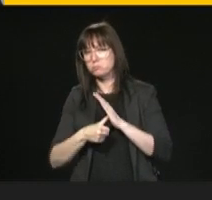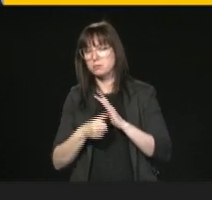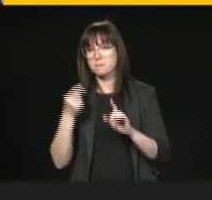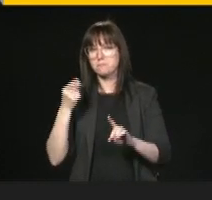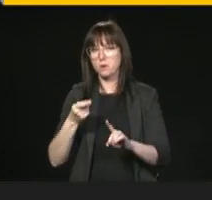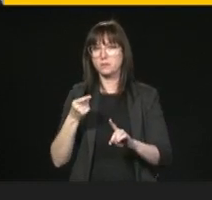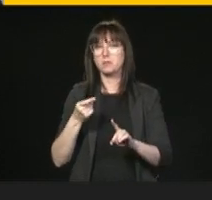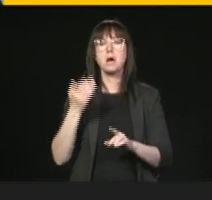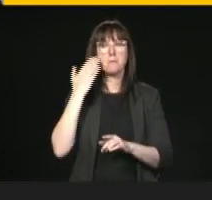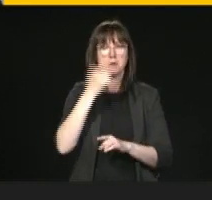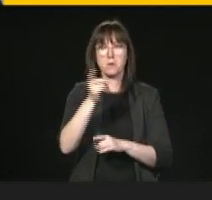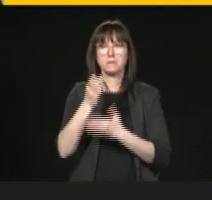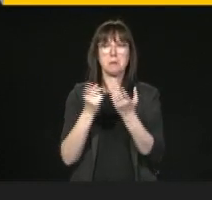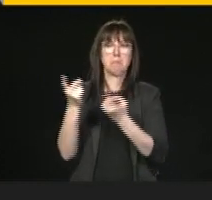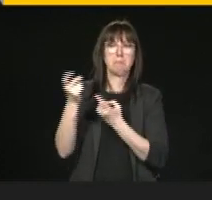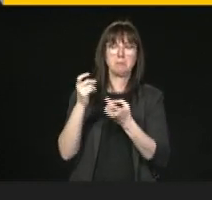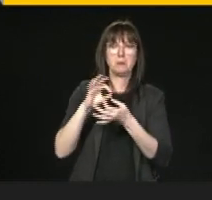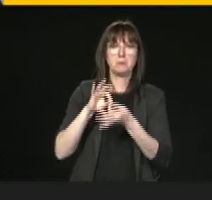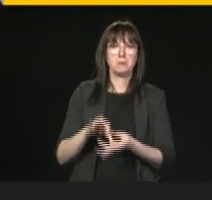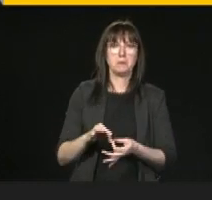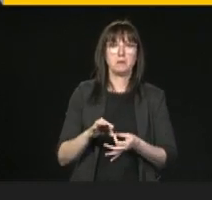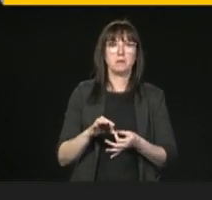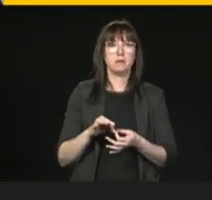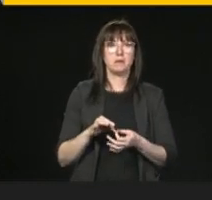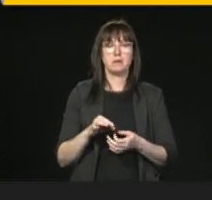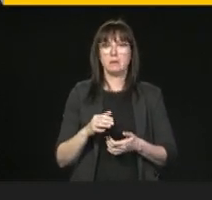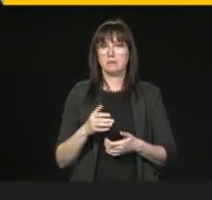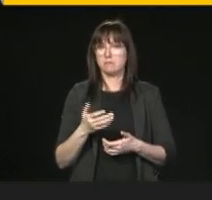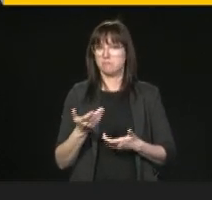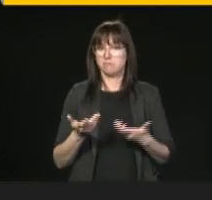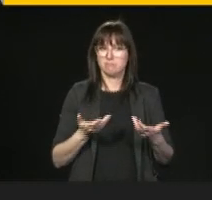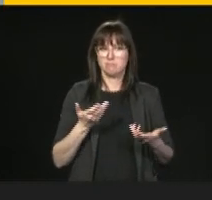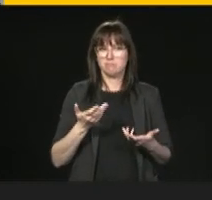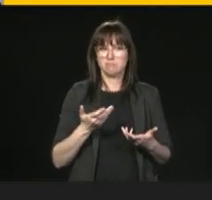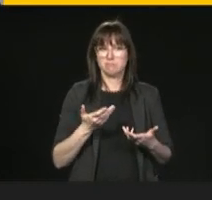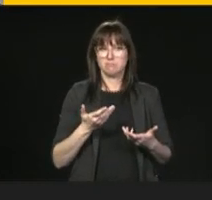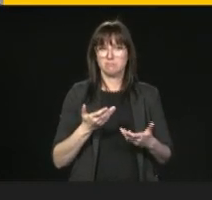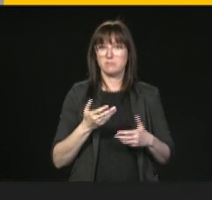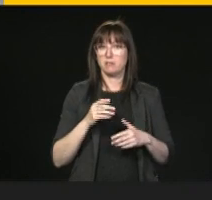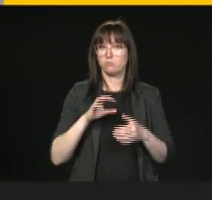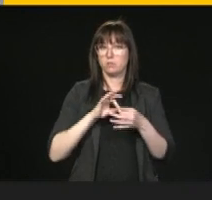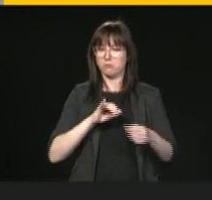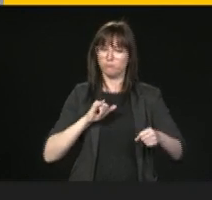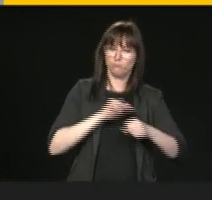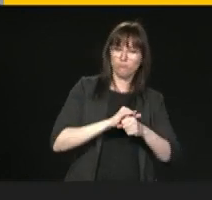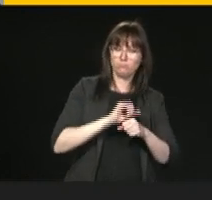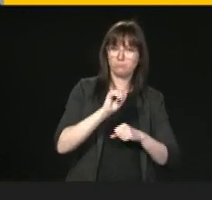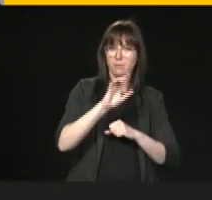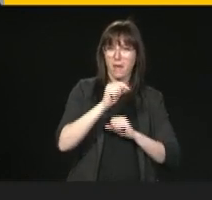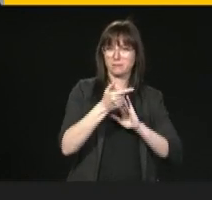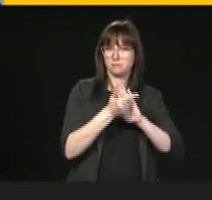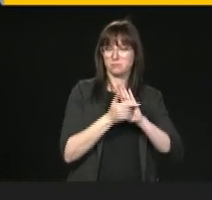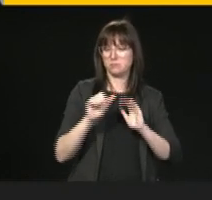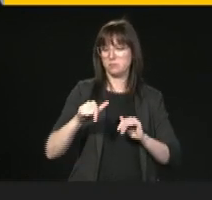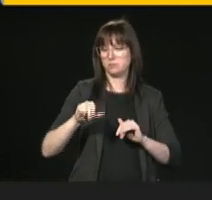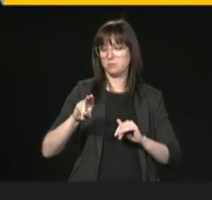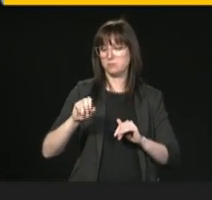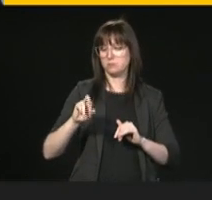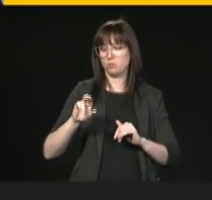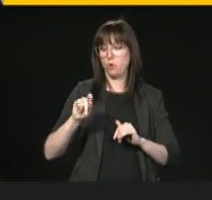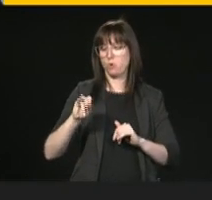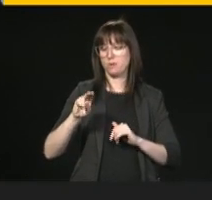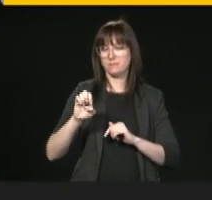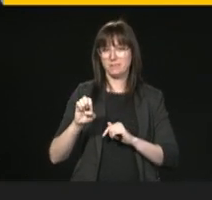the mandatory order under the Quarantine Act that came into effect. And maybe I'll just want to walk people through that, because I know there's been maybe